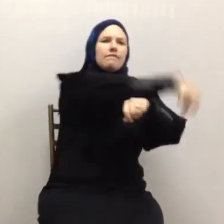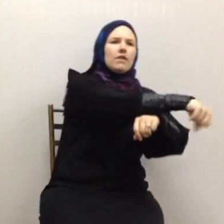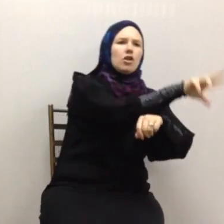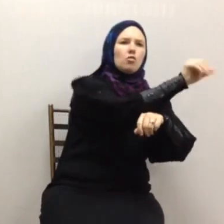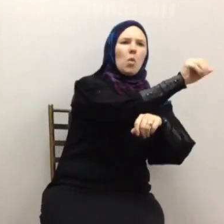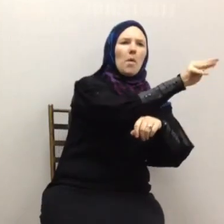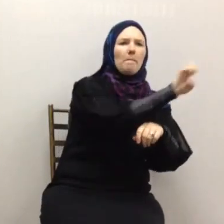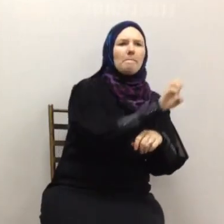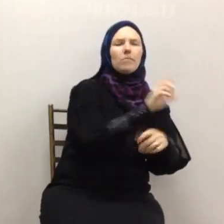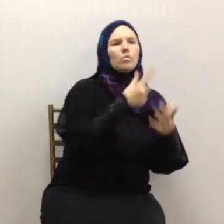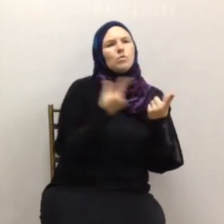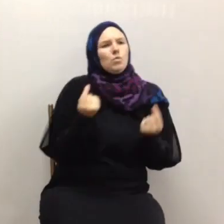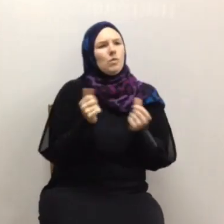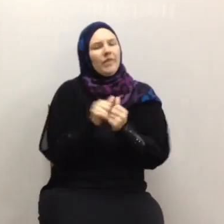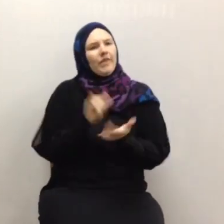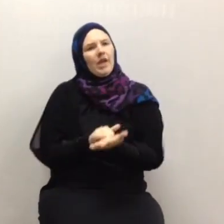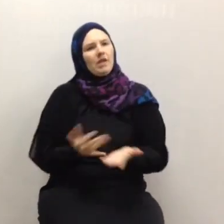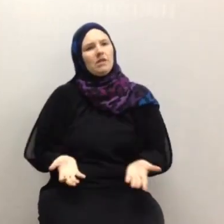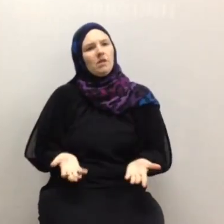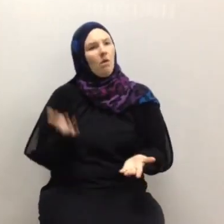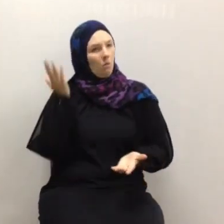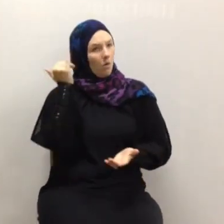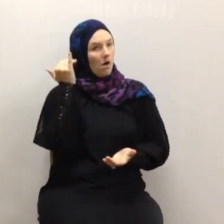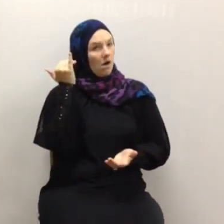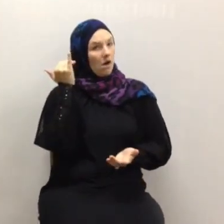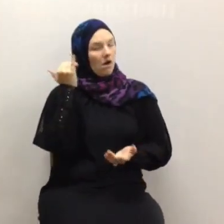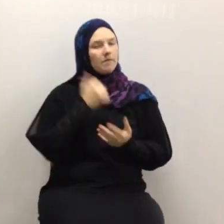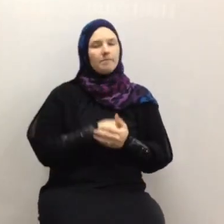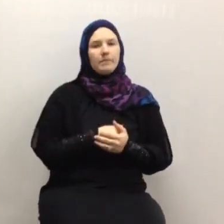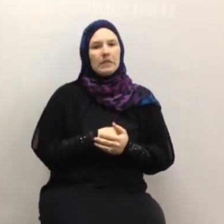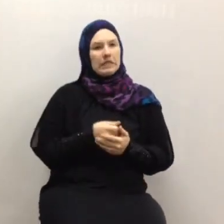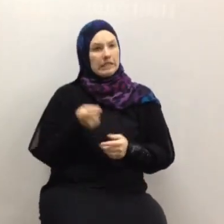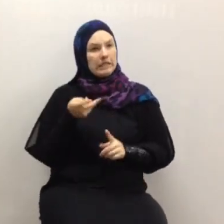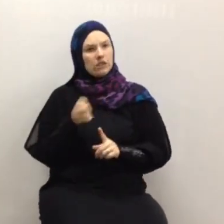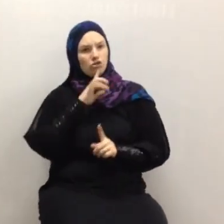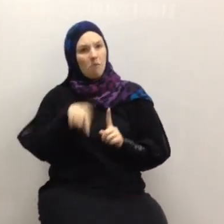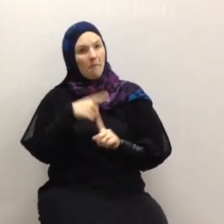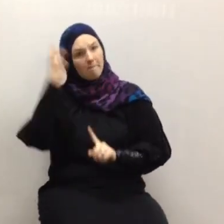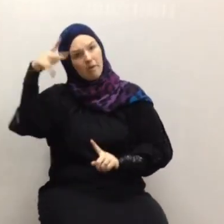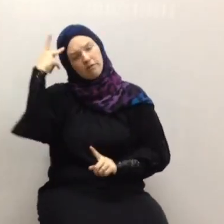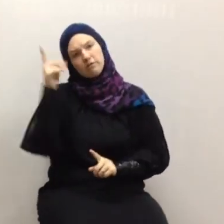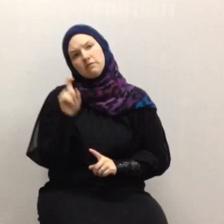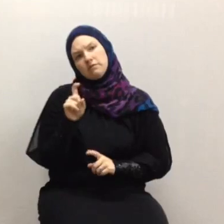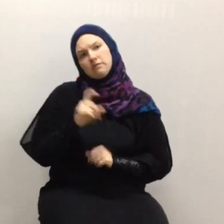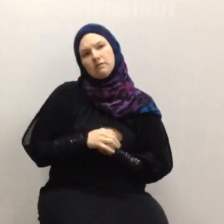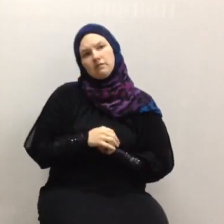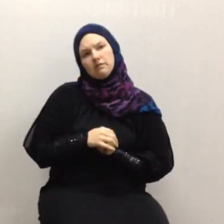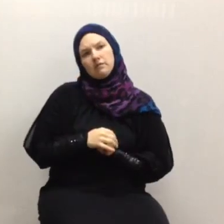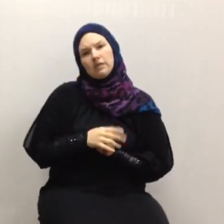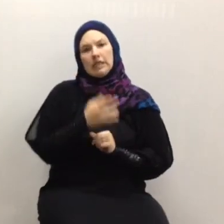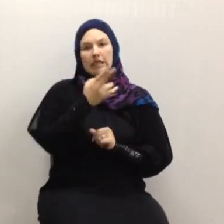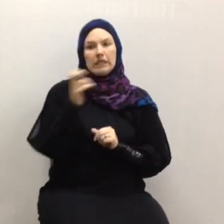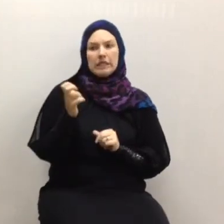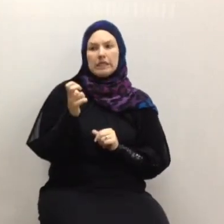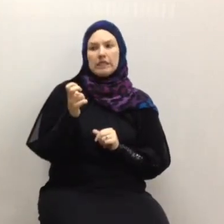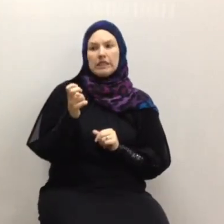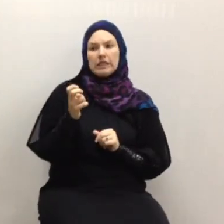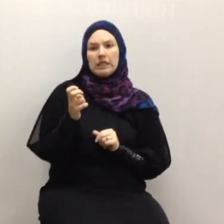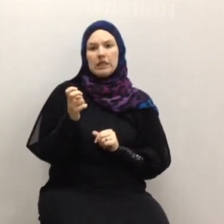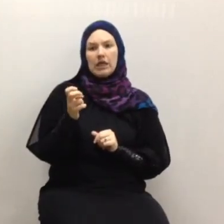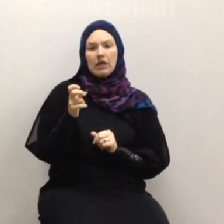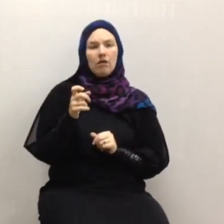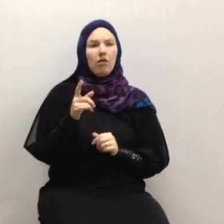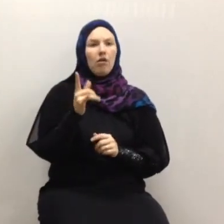Why? Is he talking politics? Is he getting out of line? Is he getting out